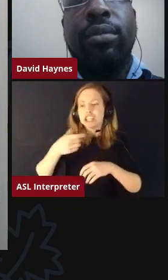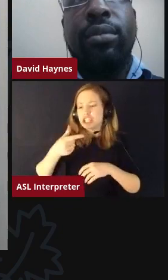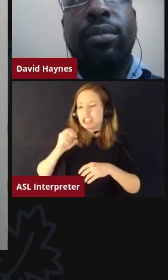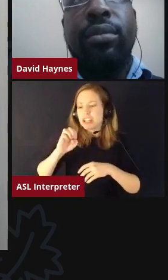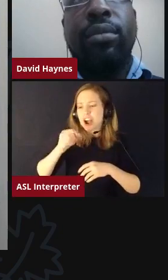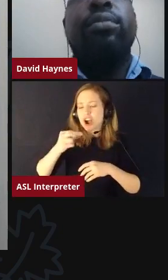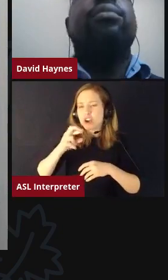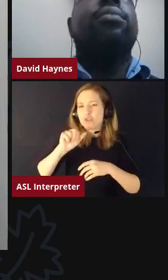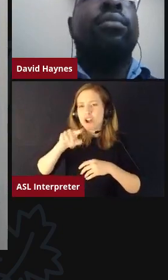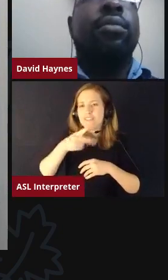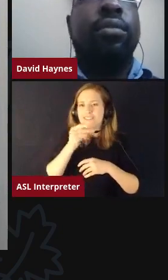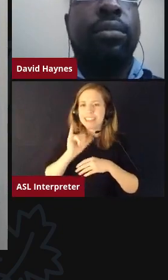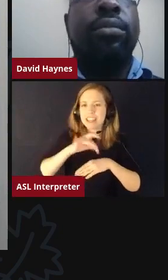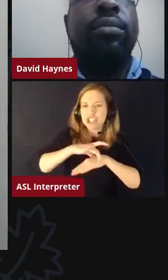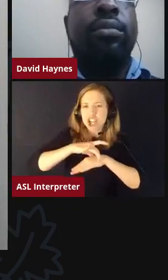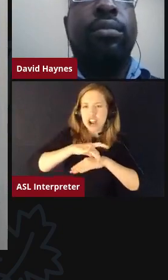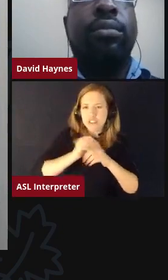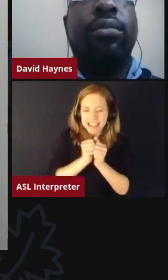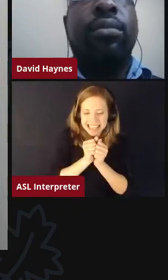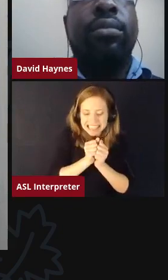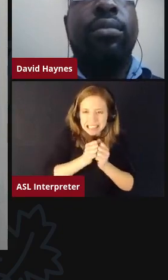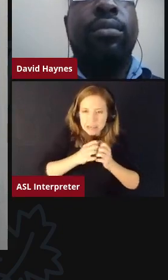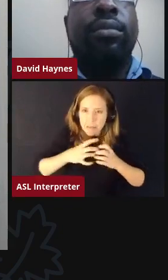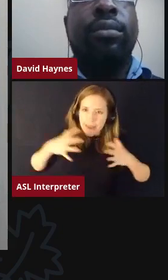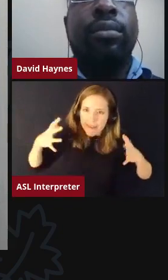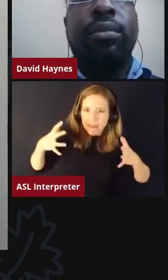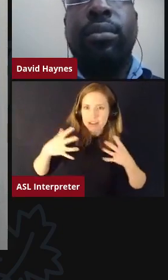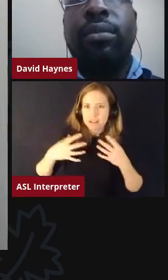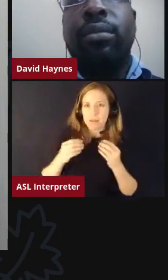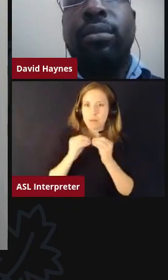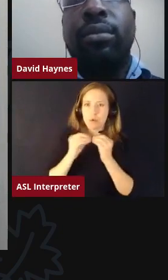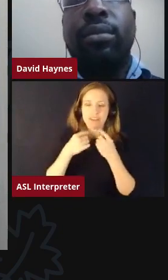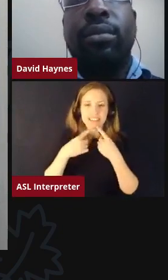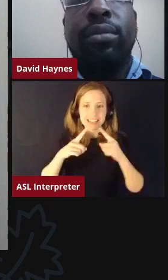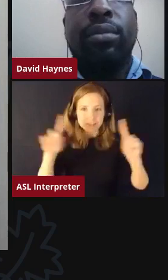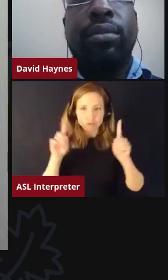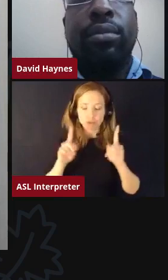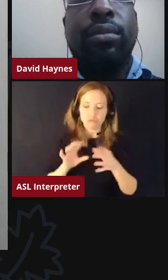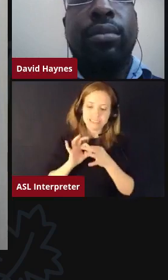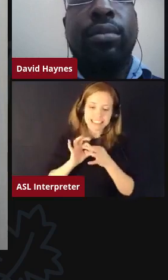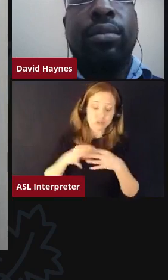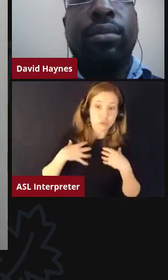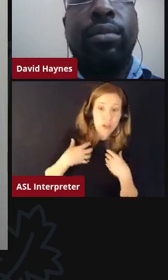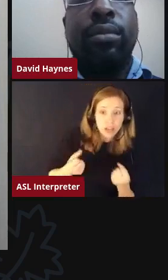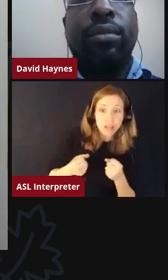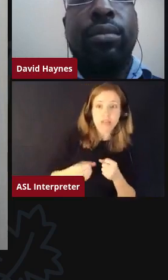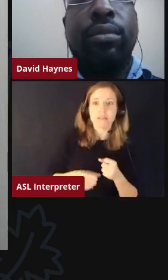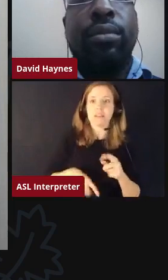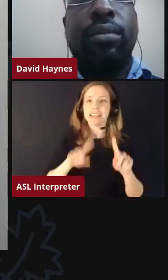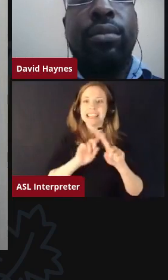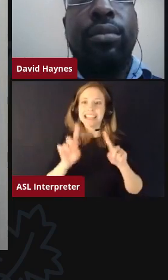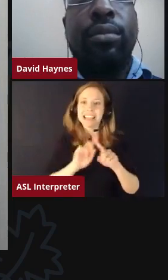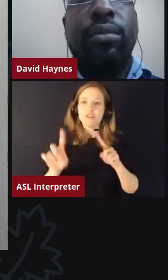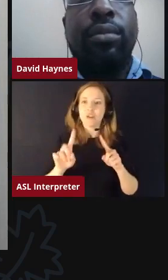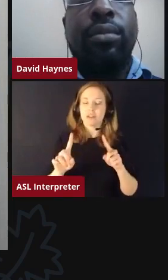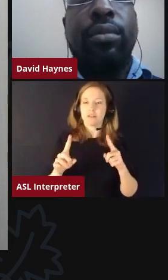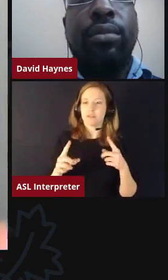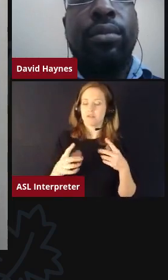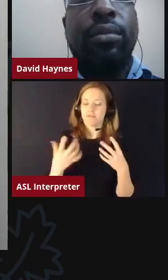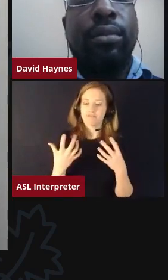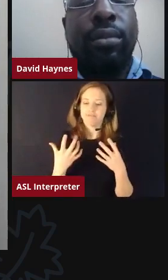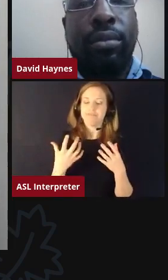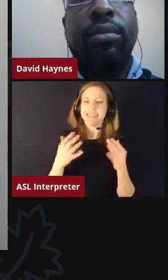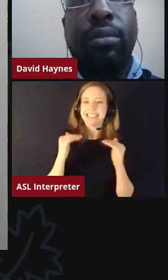health and reduce health disparities? I say this because when we look at what is happening right now